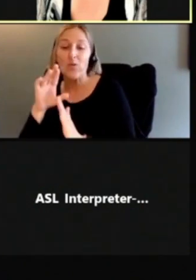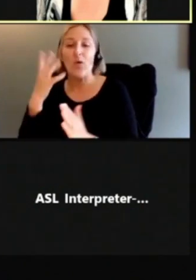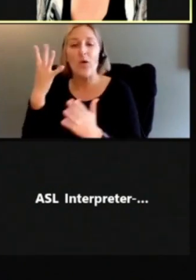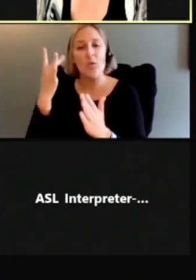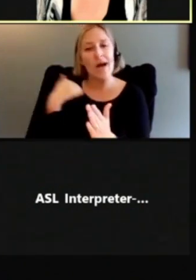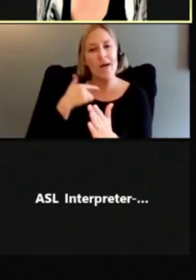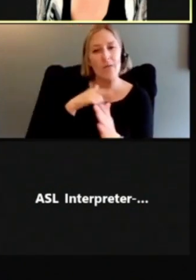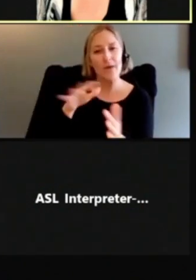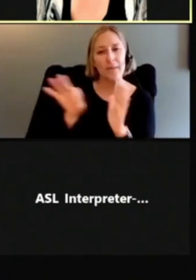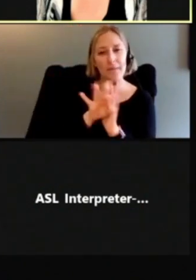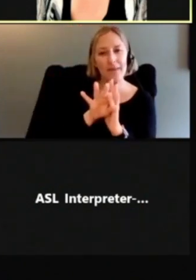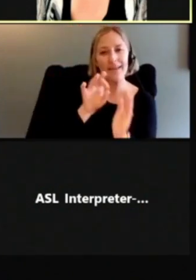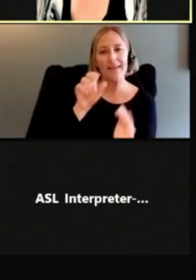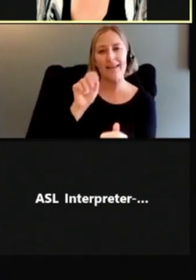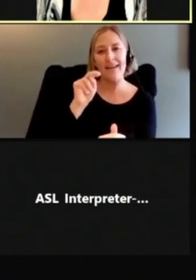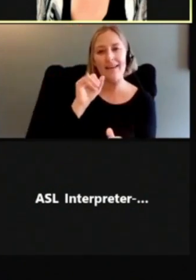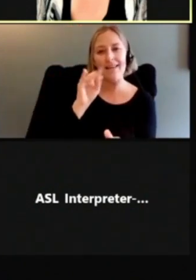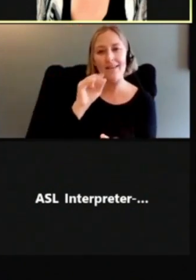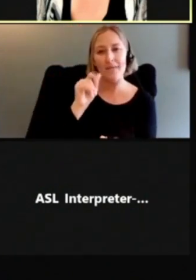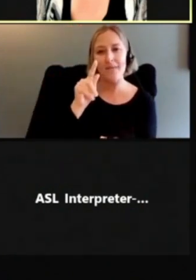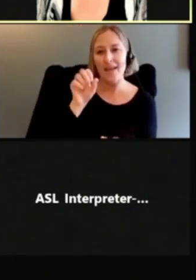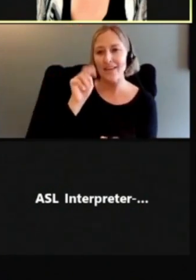an actual video.